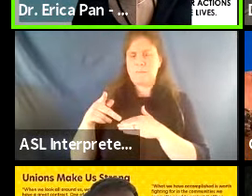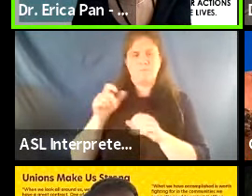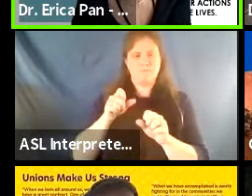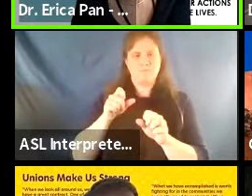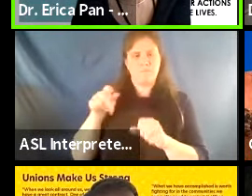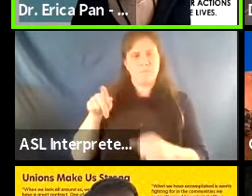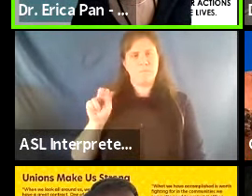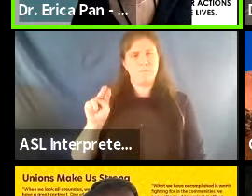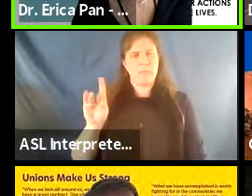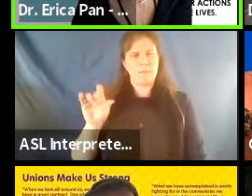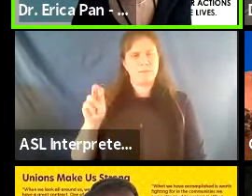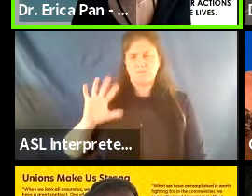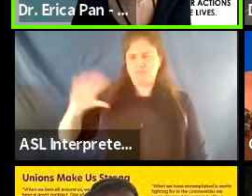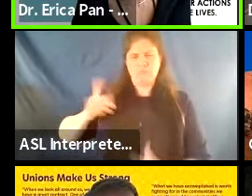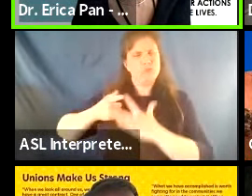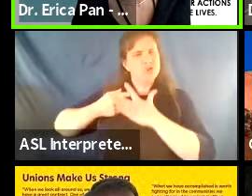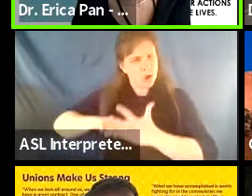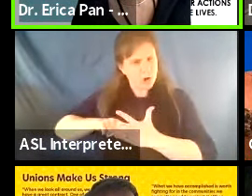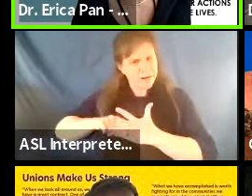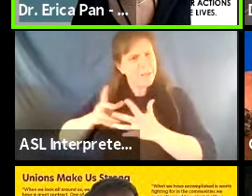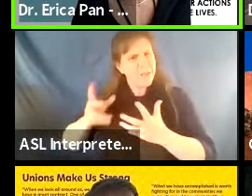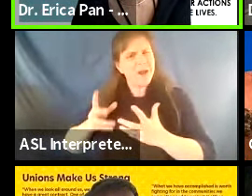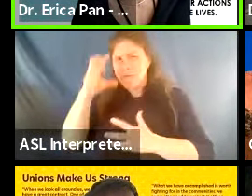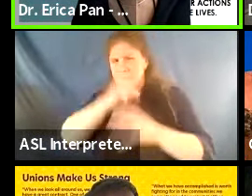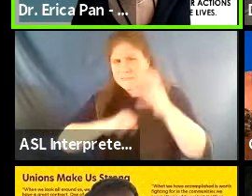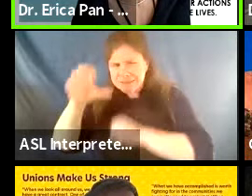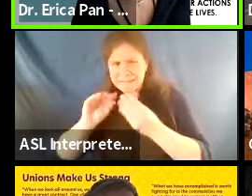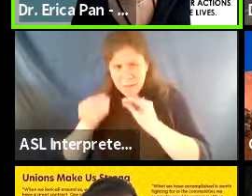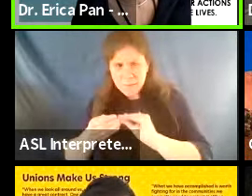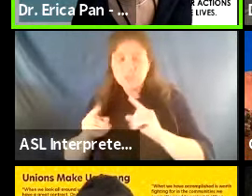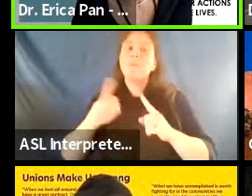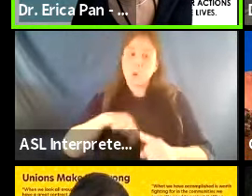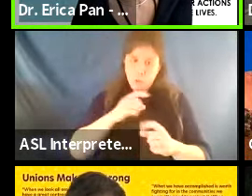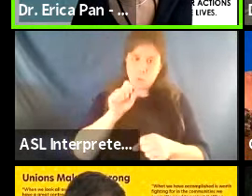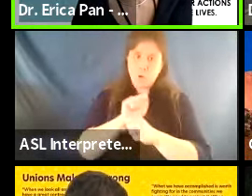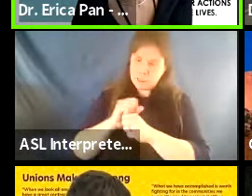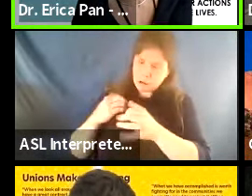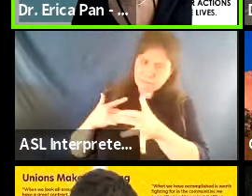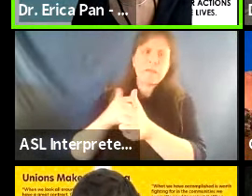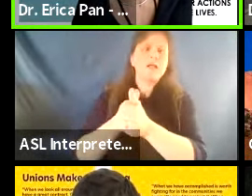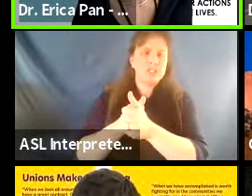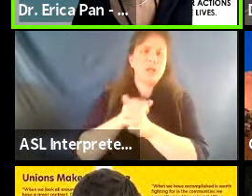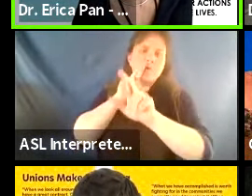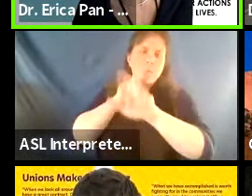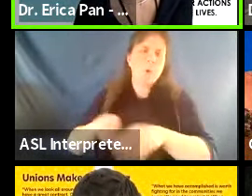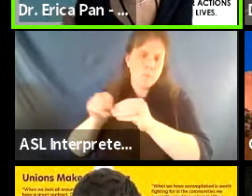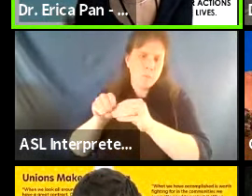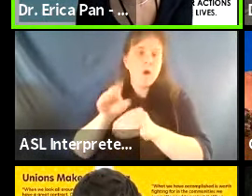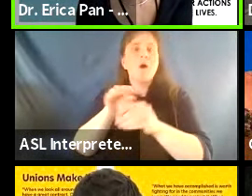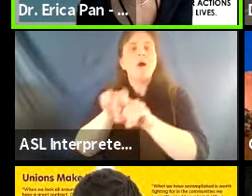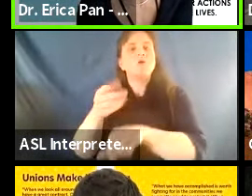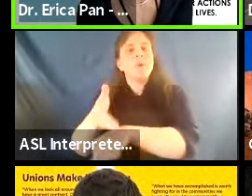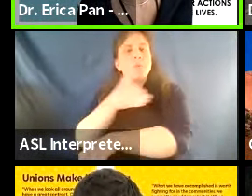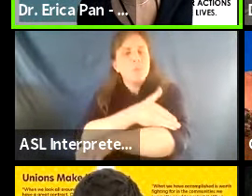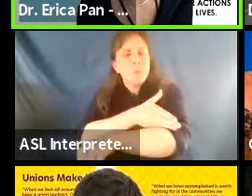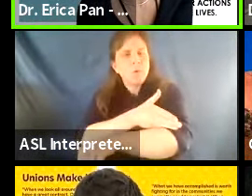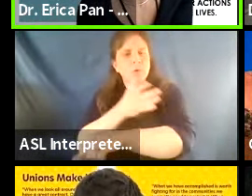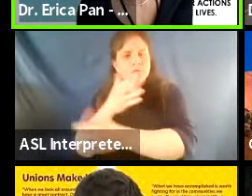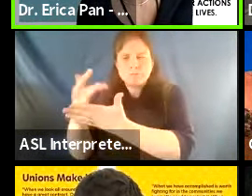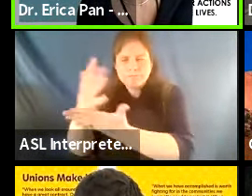working to report that as soon as possible. But I think we're going to also need to work on improved collection, and part of the new sort of